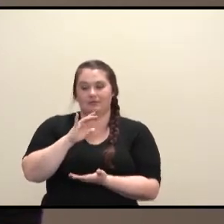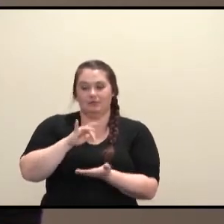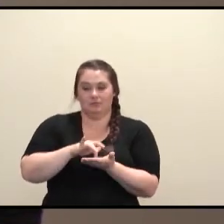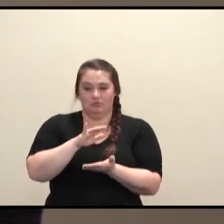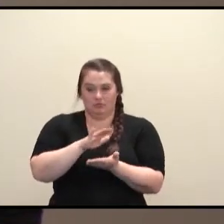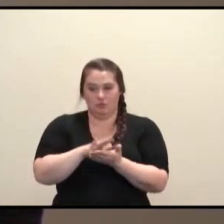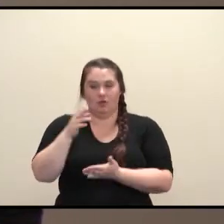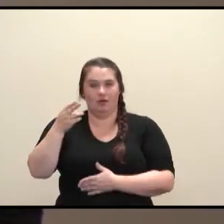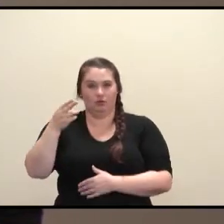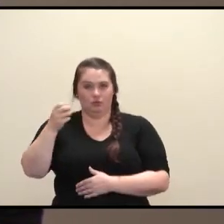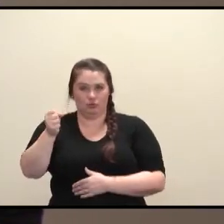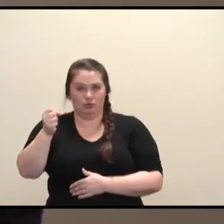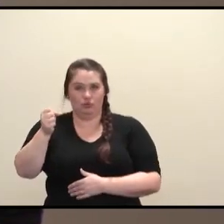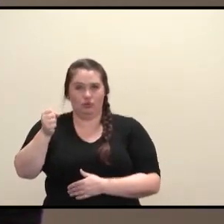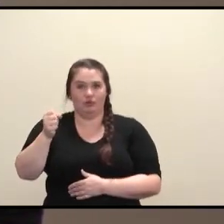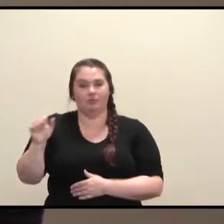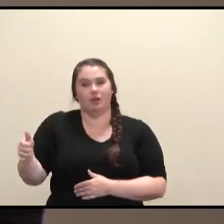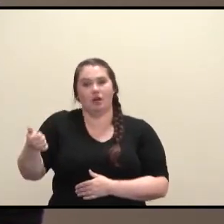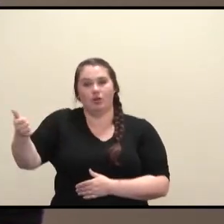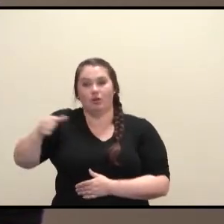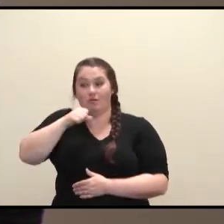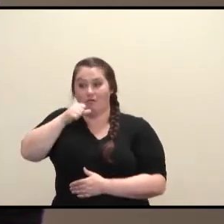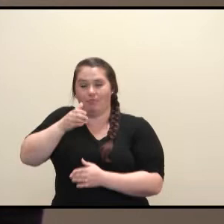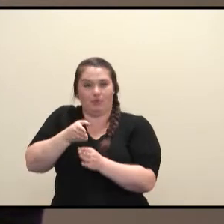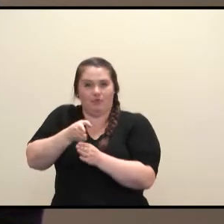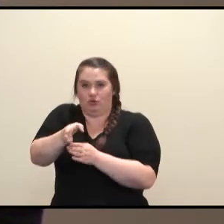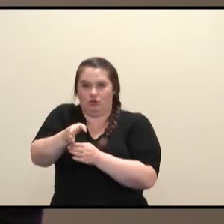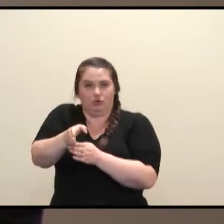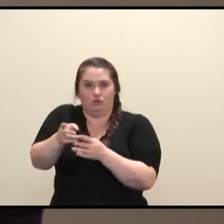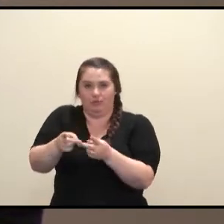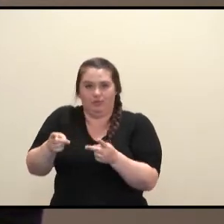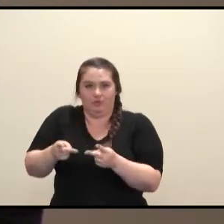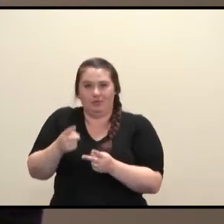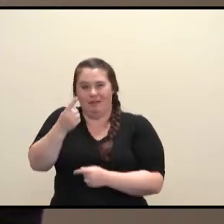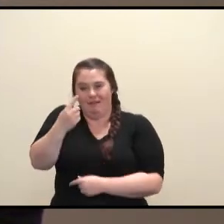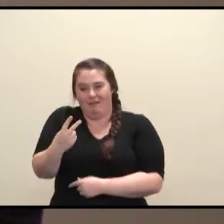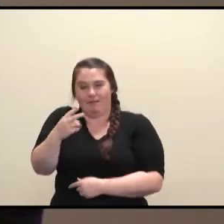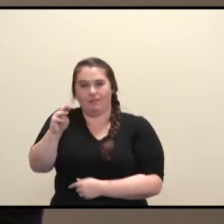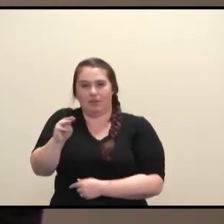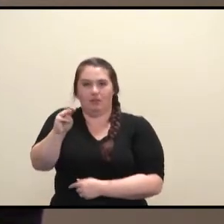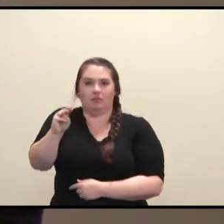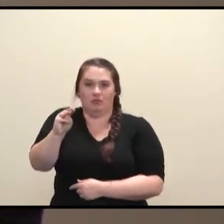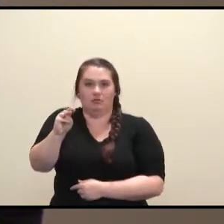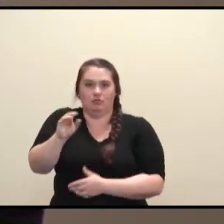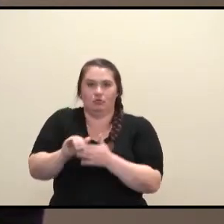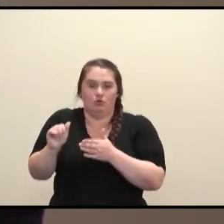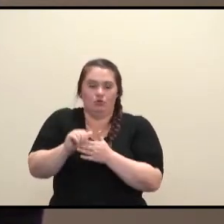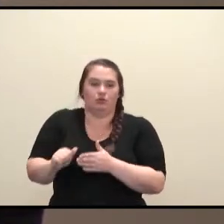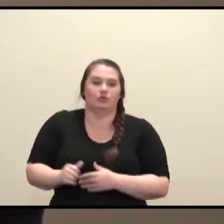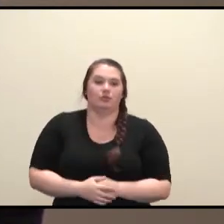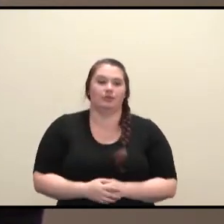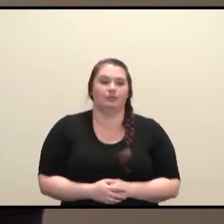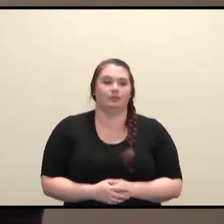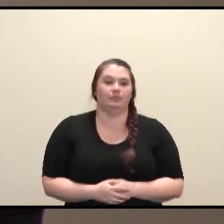non-classroom professional positions at about $500,000. And we